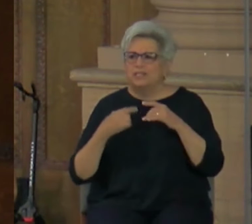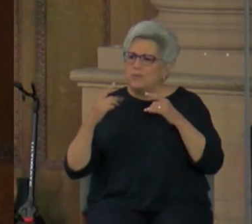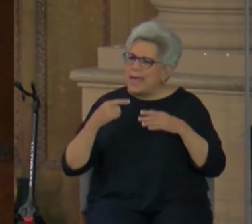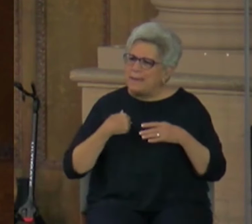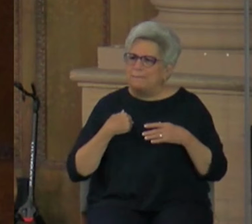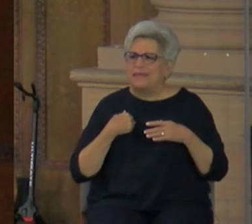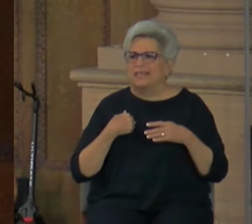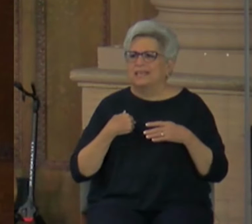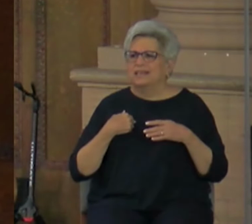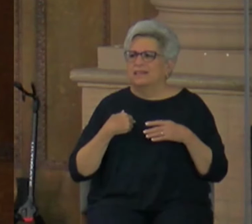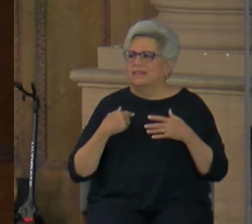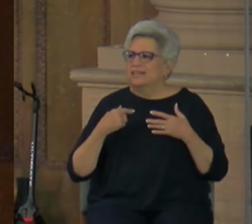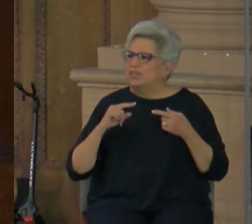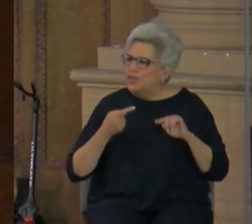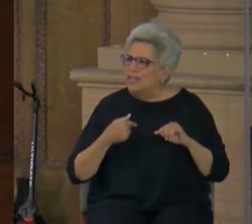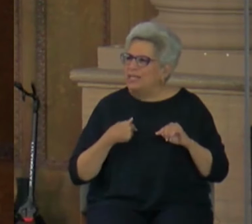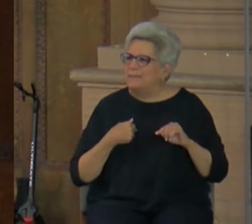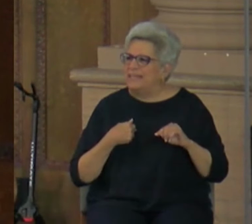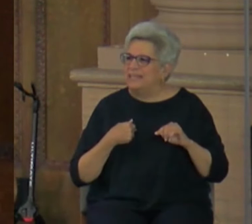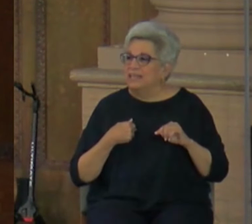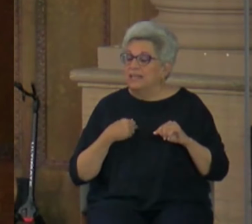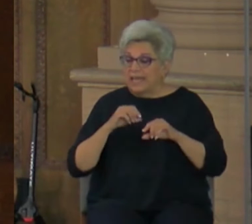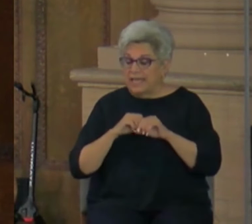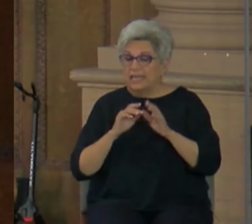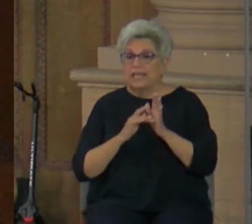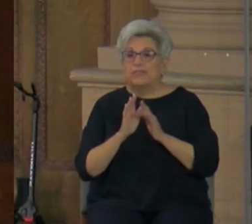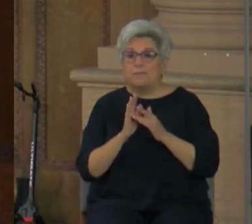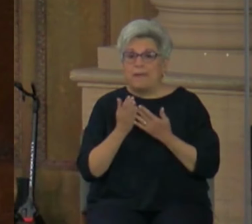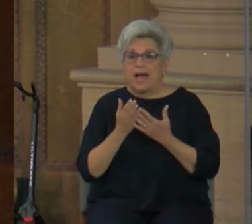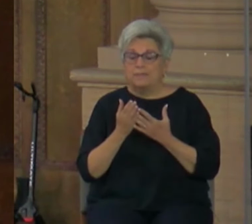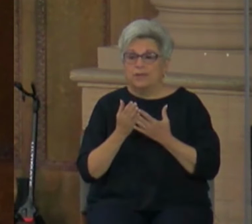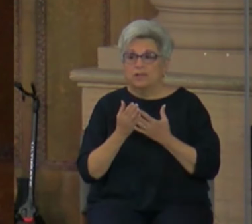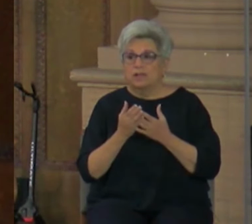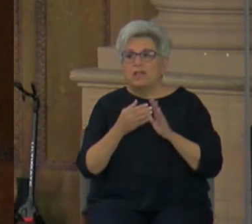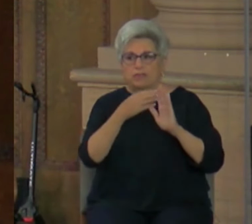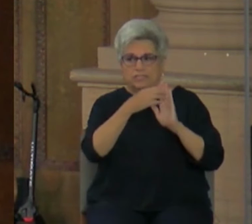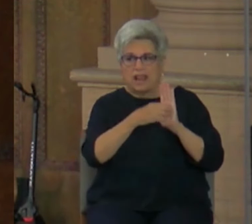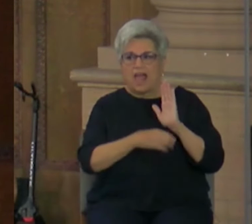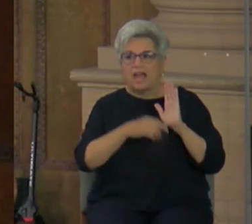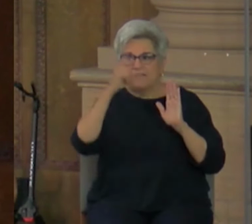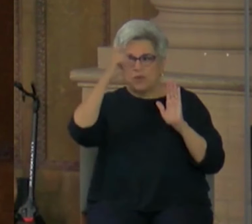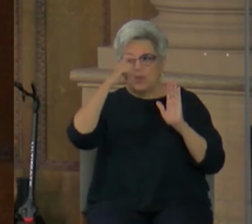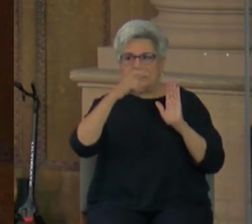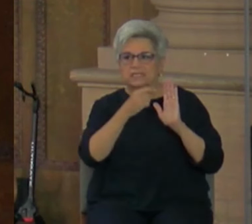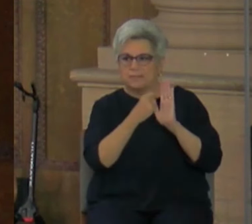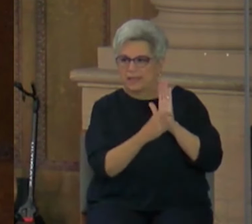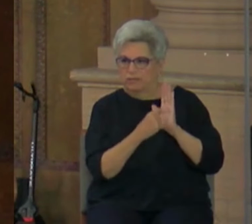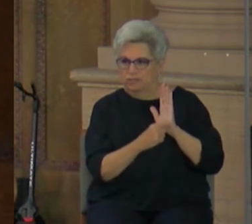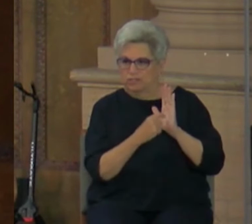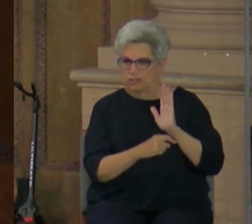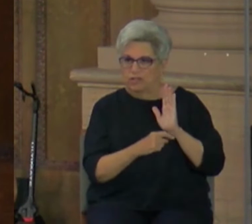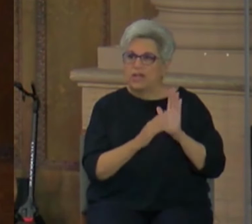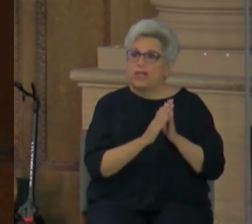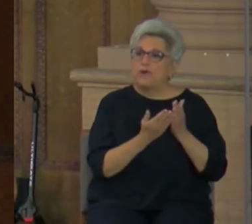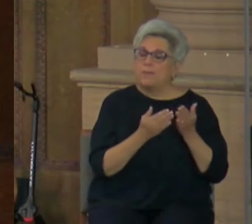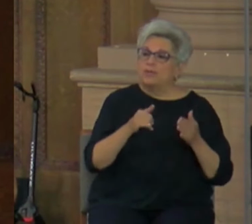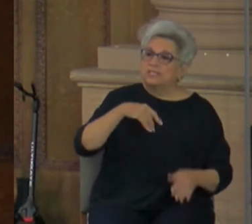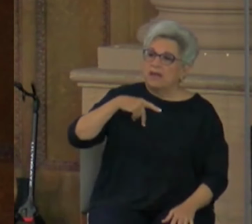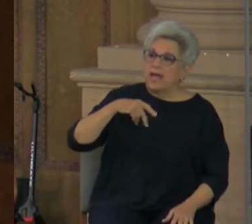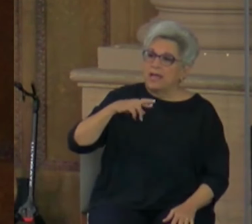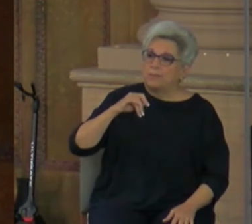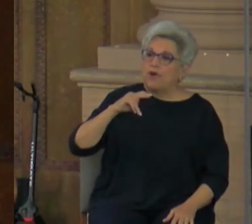specifically. And within the Bible, there's a huge body of wisdom literature. There are books like Proverbs where we're going to steep